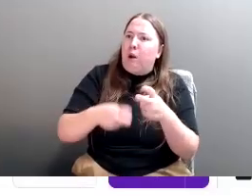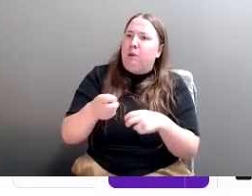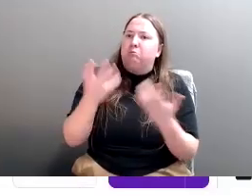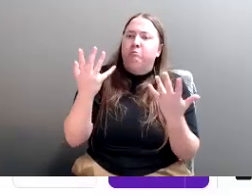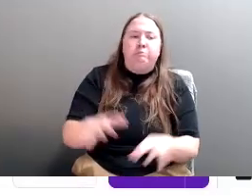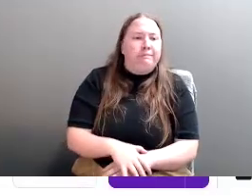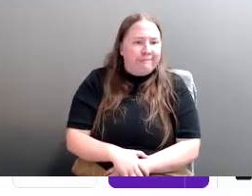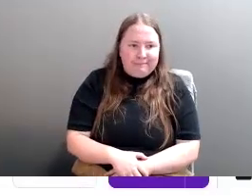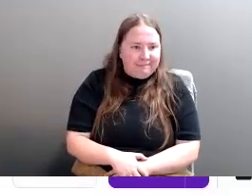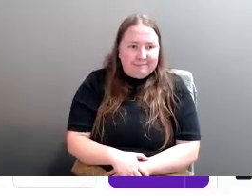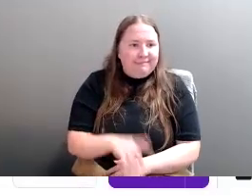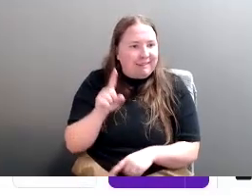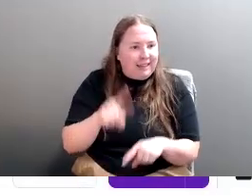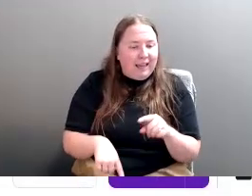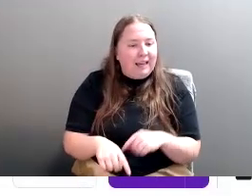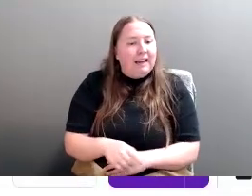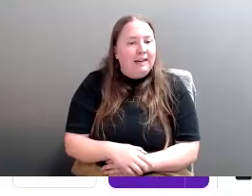problem," or like,